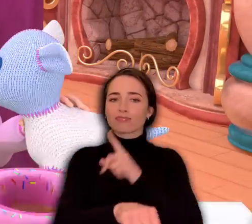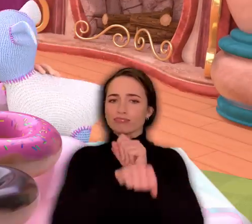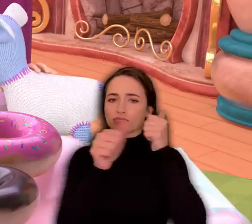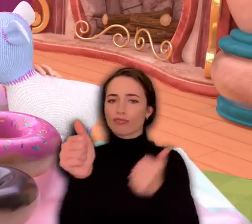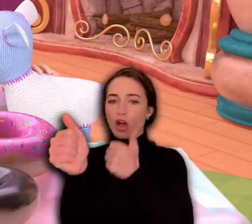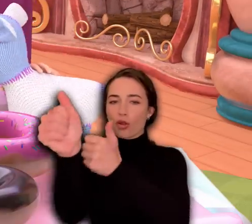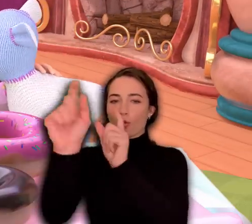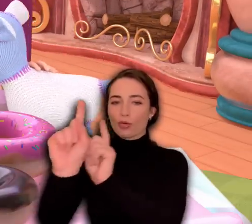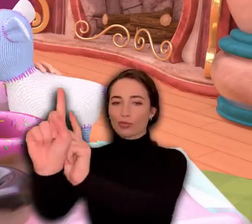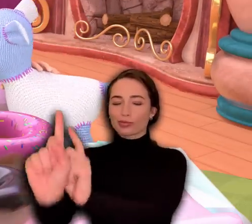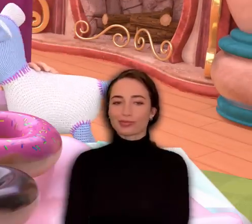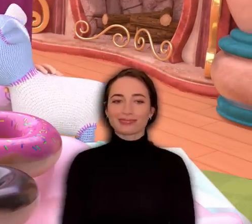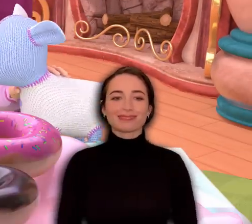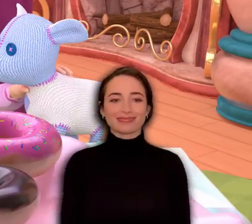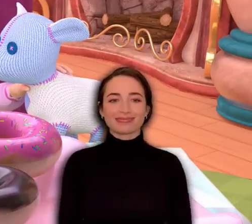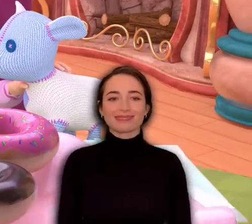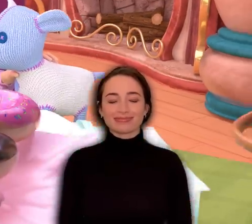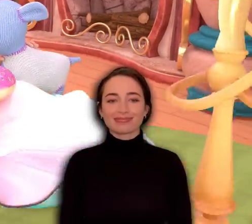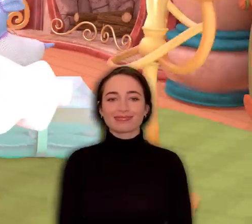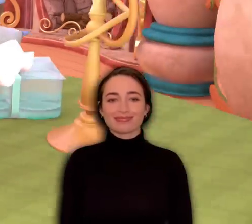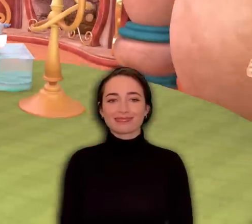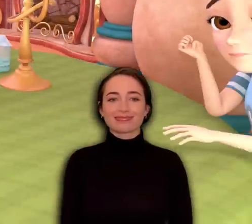when the lamb was sure to go